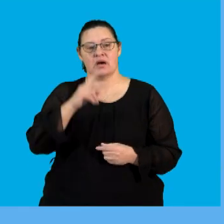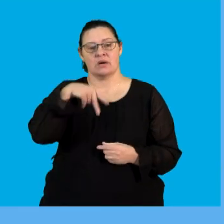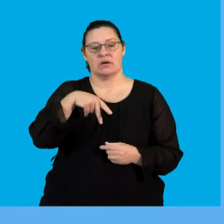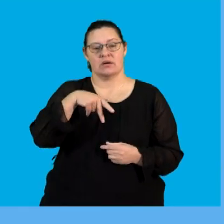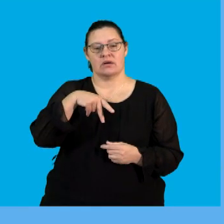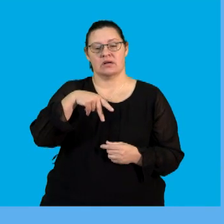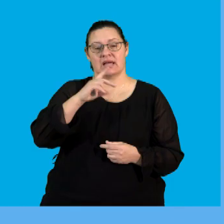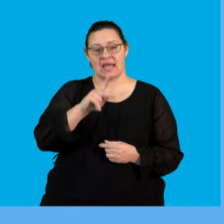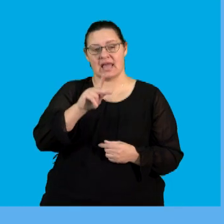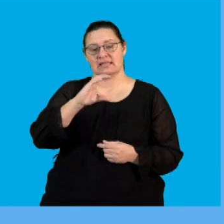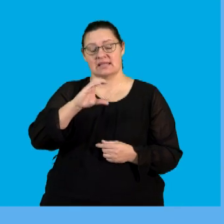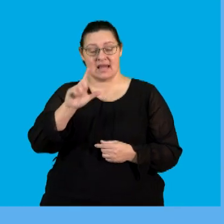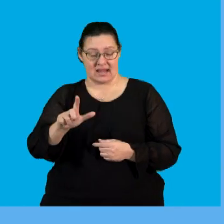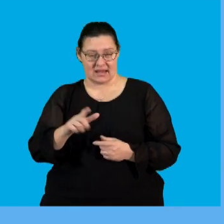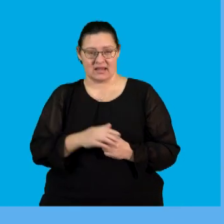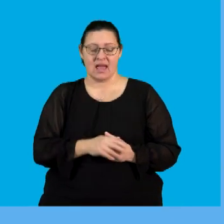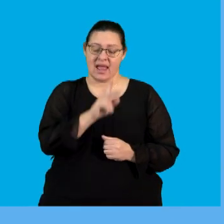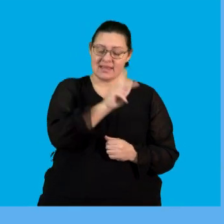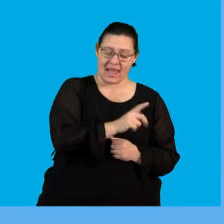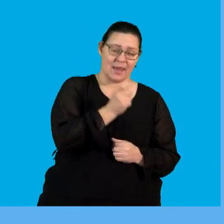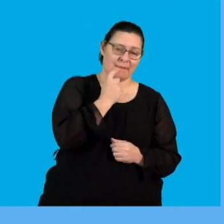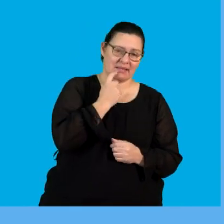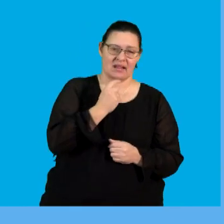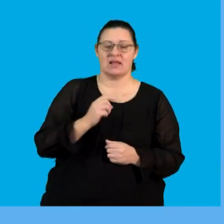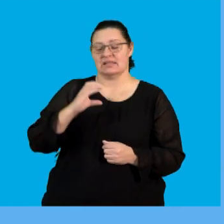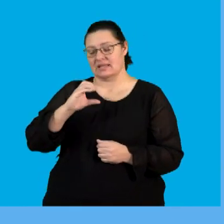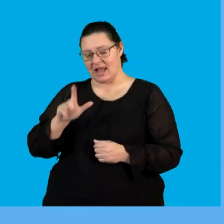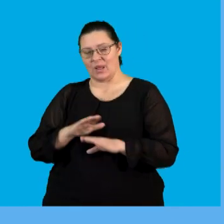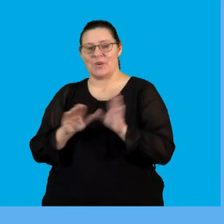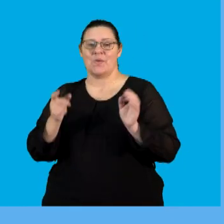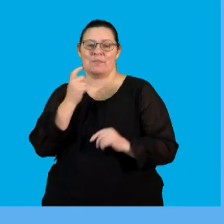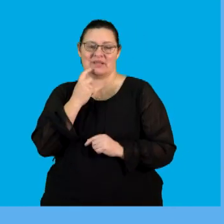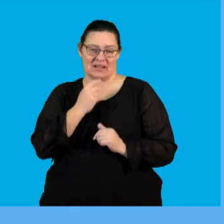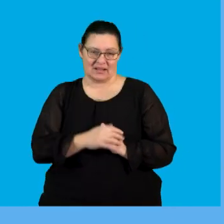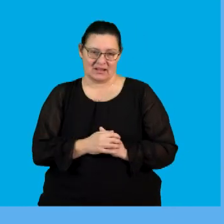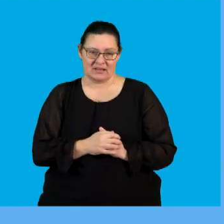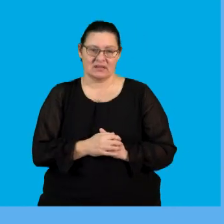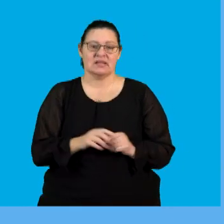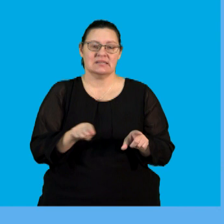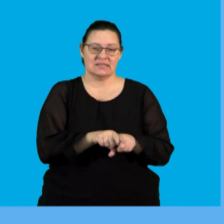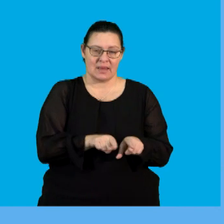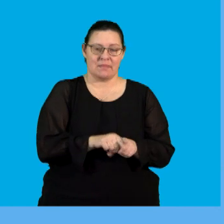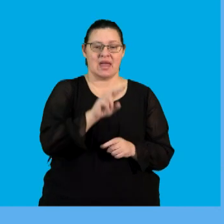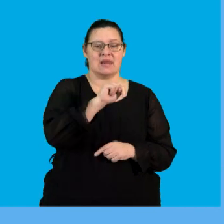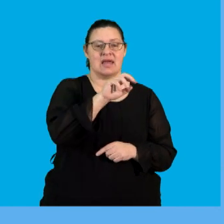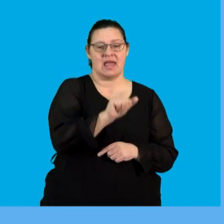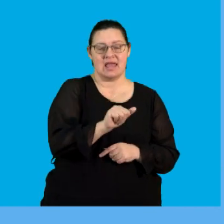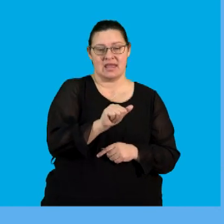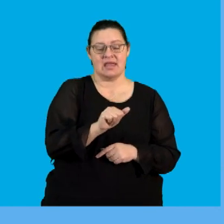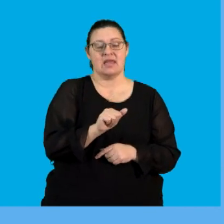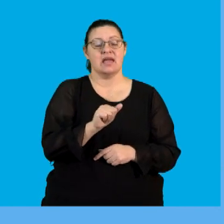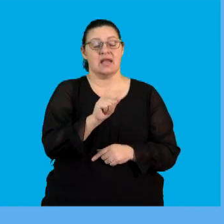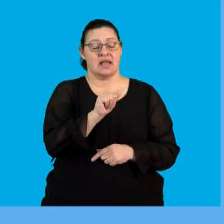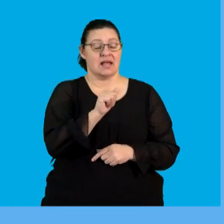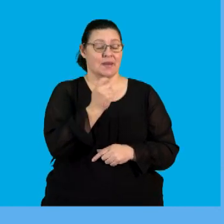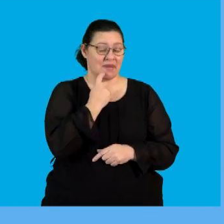potassium chloride, where the potassium is your metal and the chlorine is going to be your non-metal. Same thing applies to the sodium nitrate. The